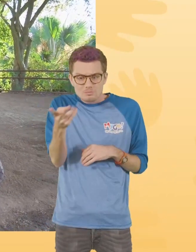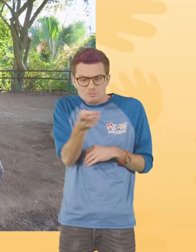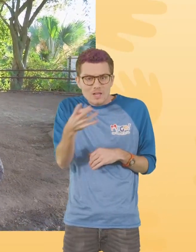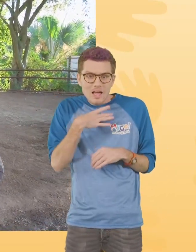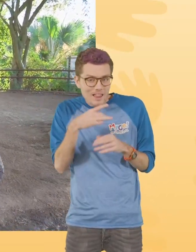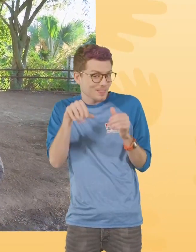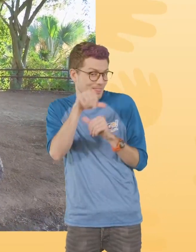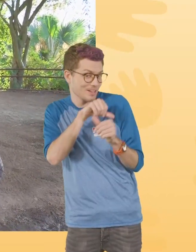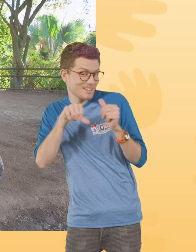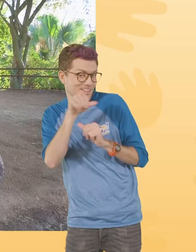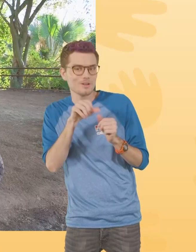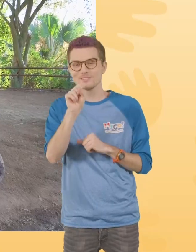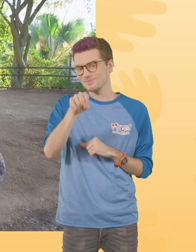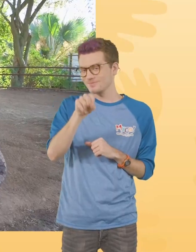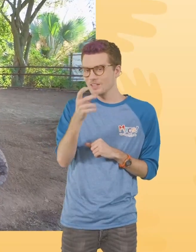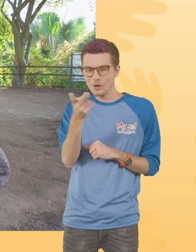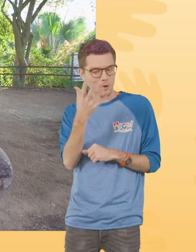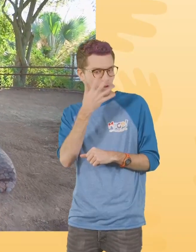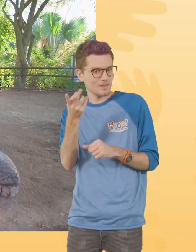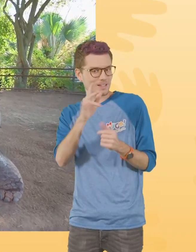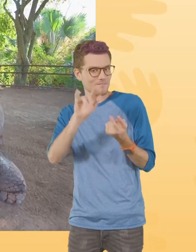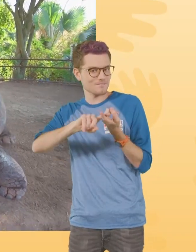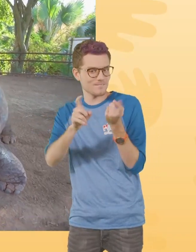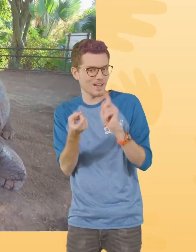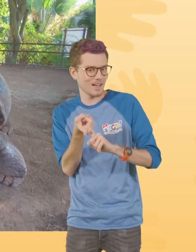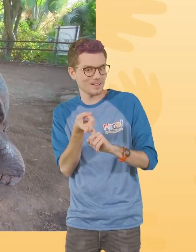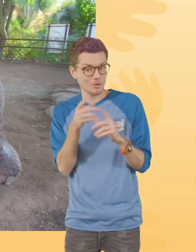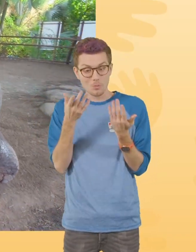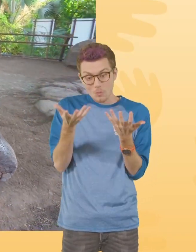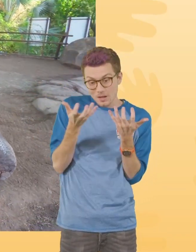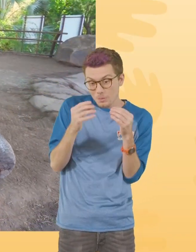other? Yeah, you two look like your friends.